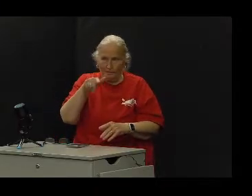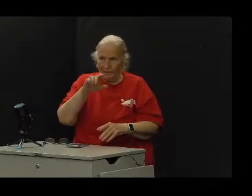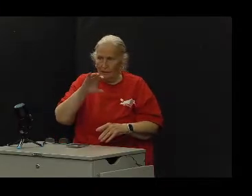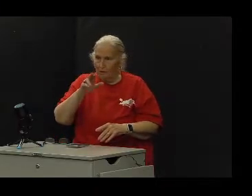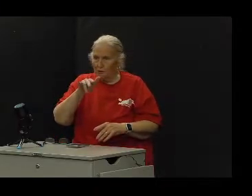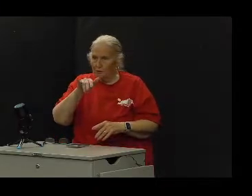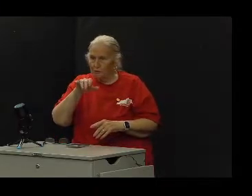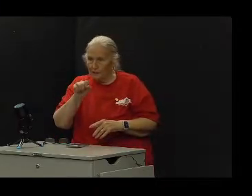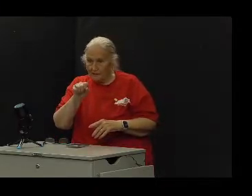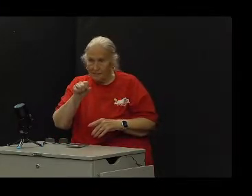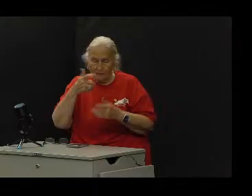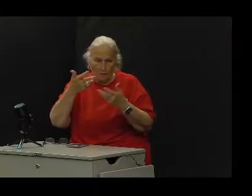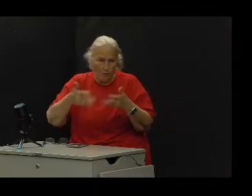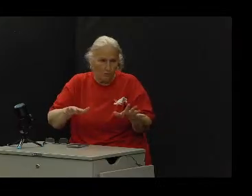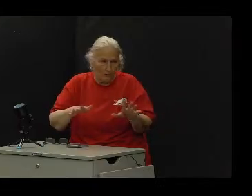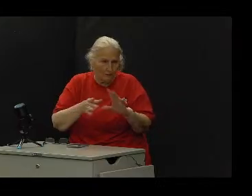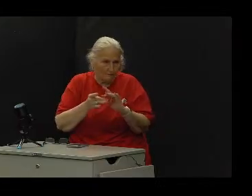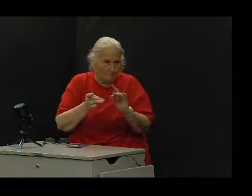visitors. Hello.